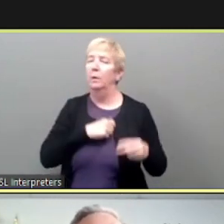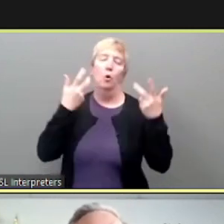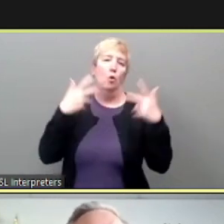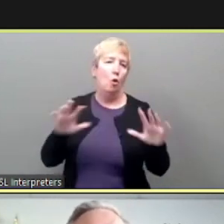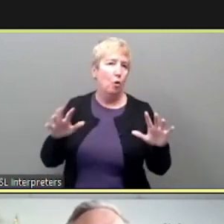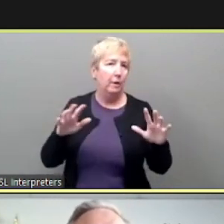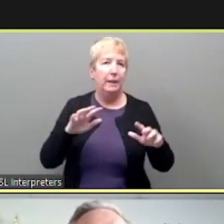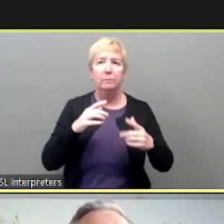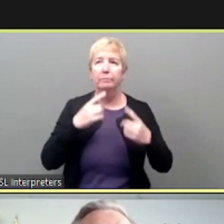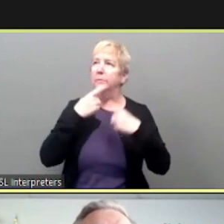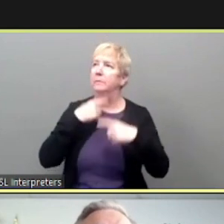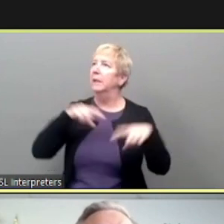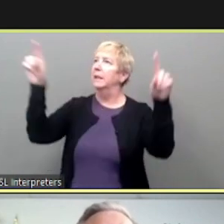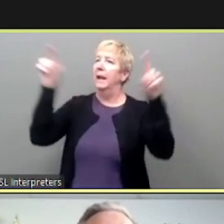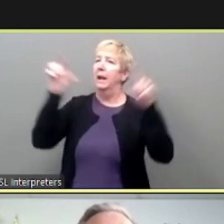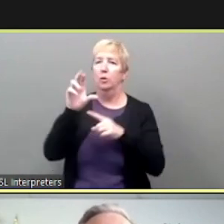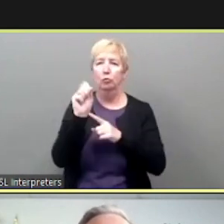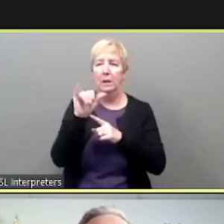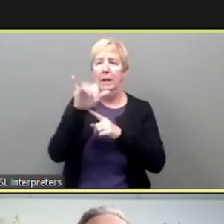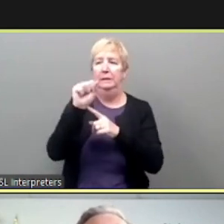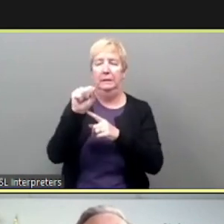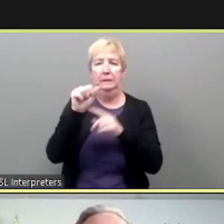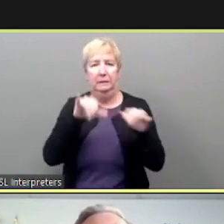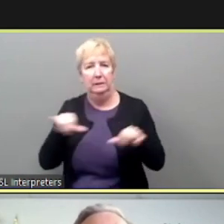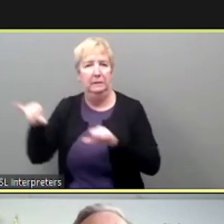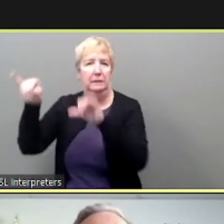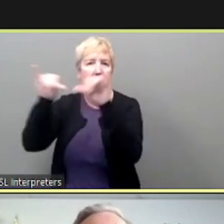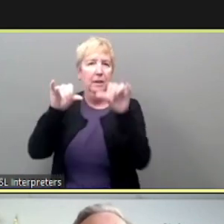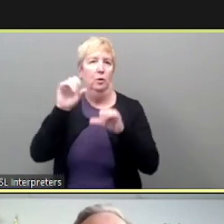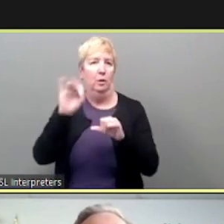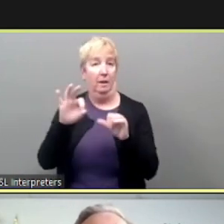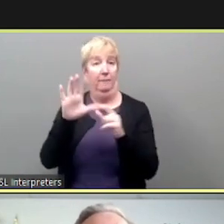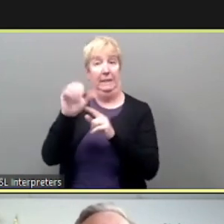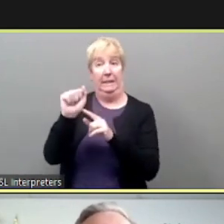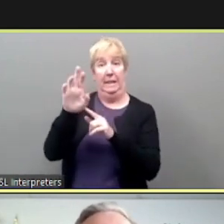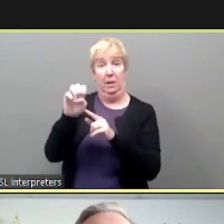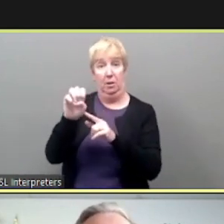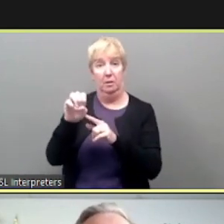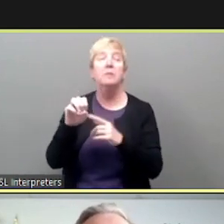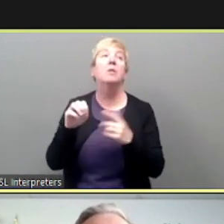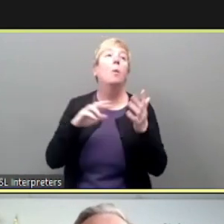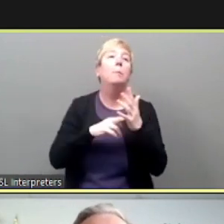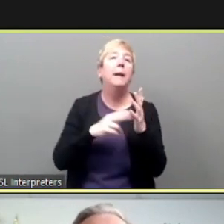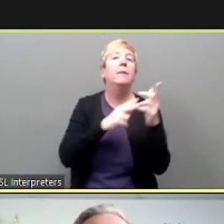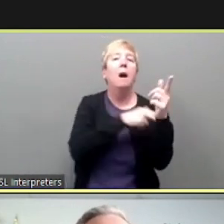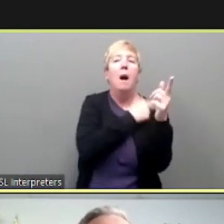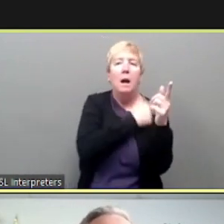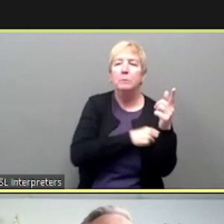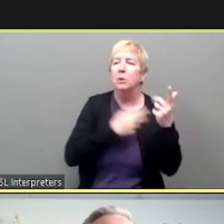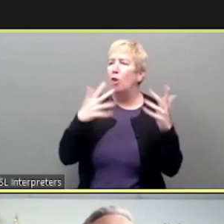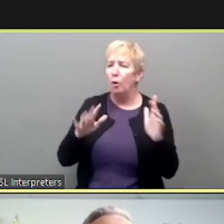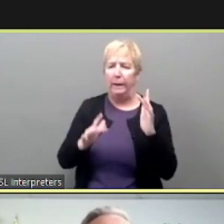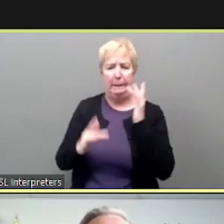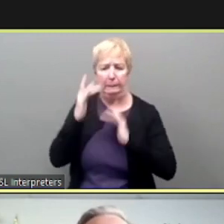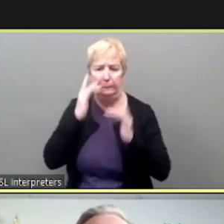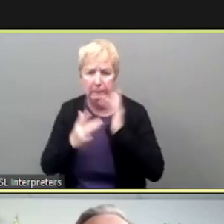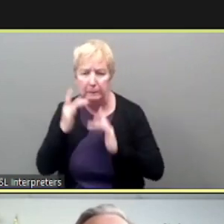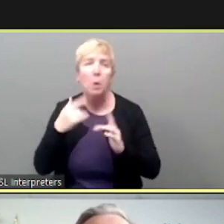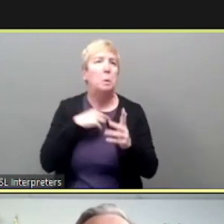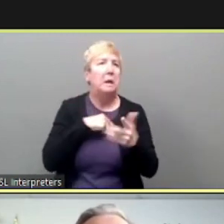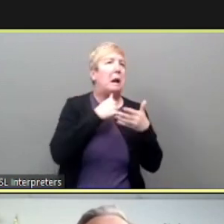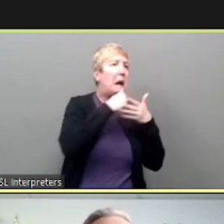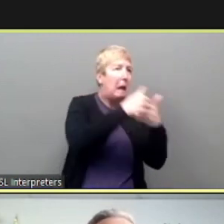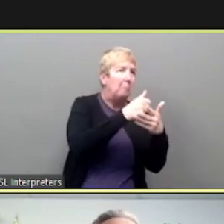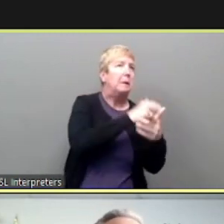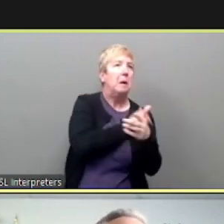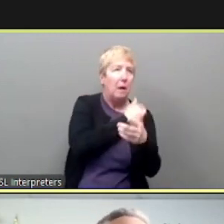and so hospitals continue to struggle. We have been successful in some ways of helping hospitals out that I'll get